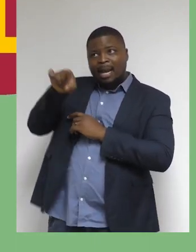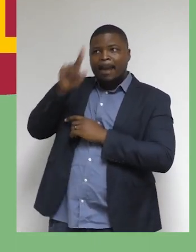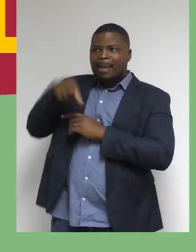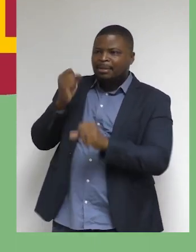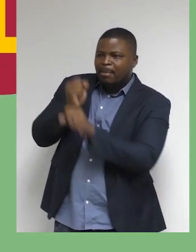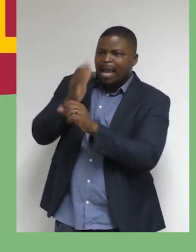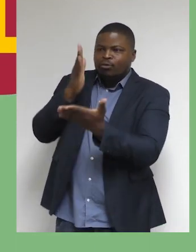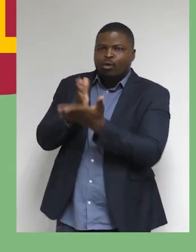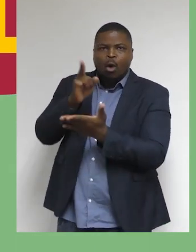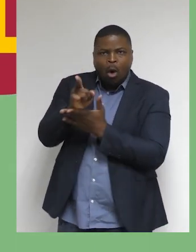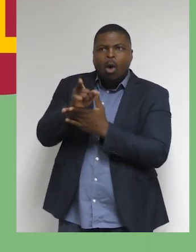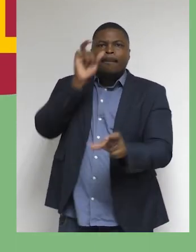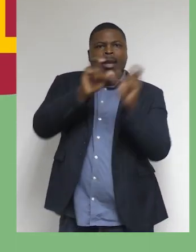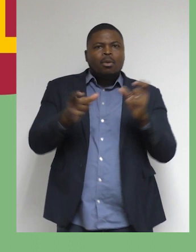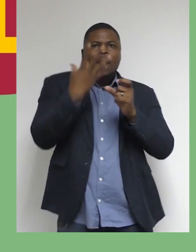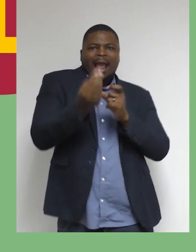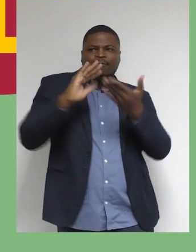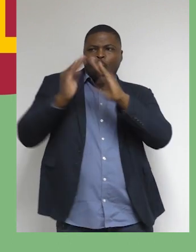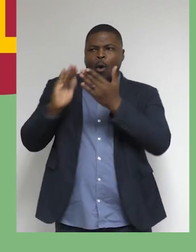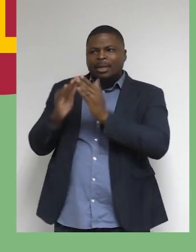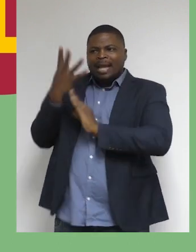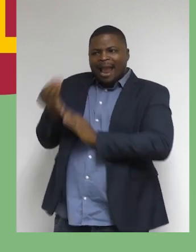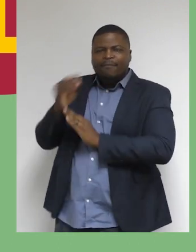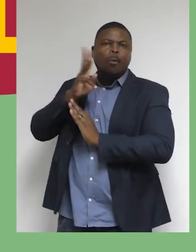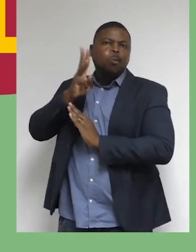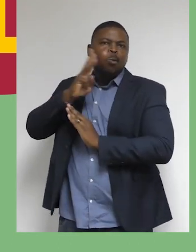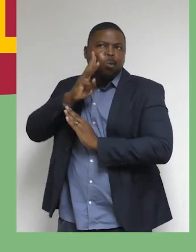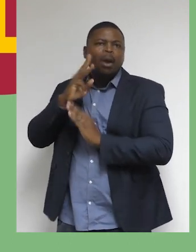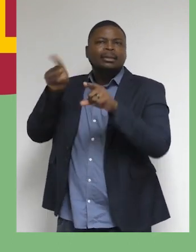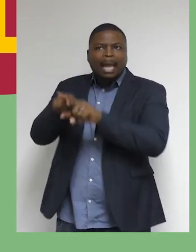other measures within its available resources to achieve the progressive realization of the right.